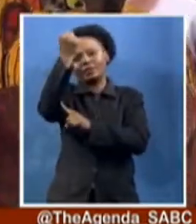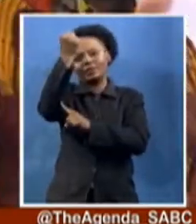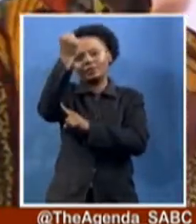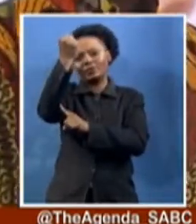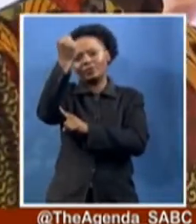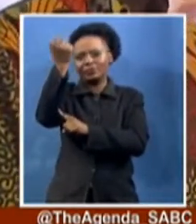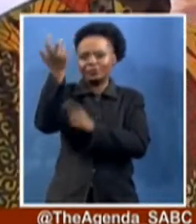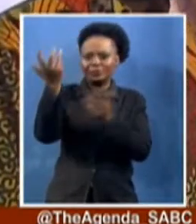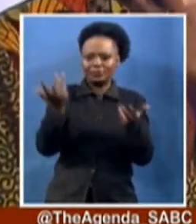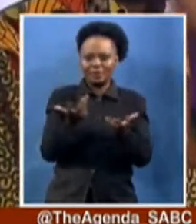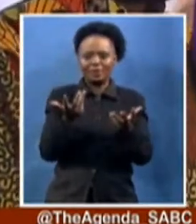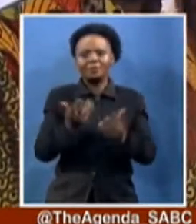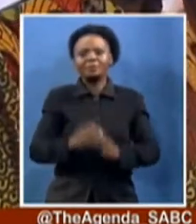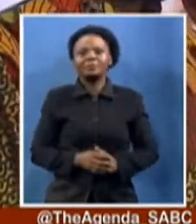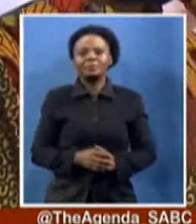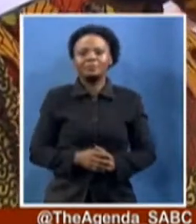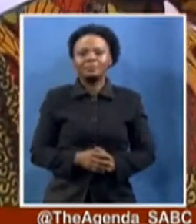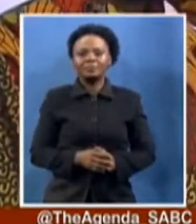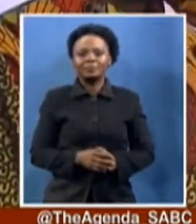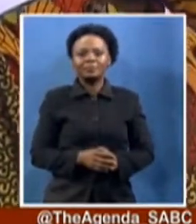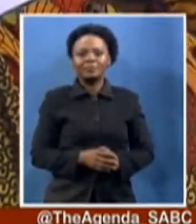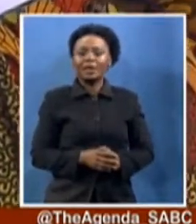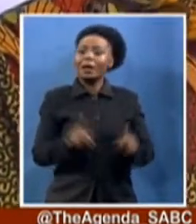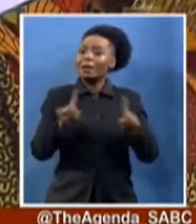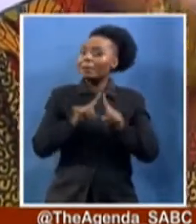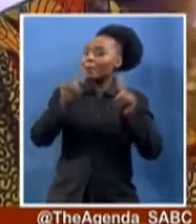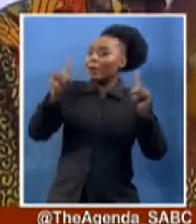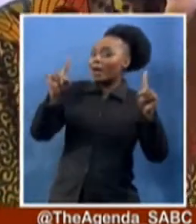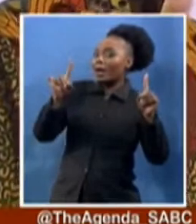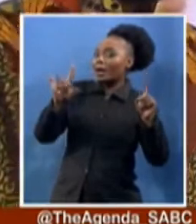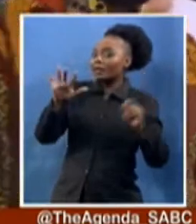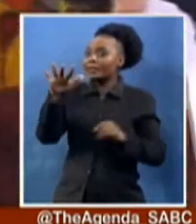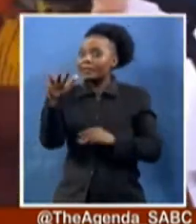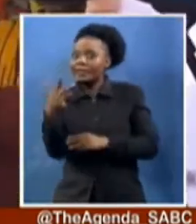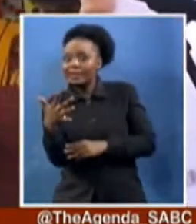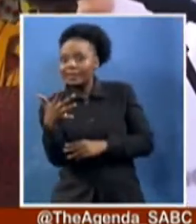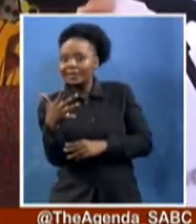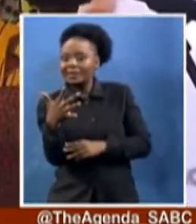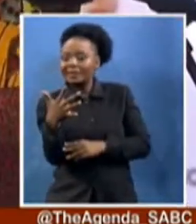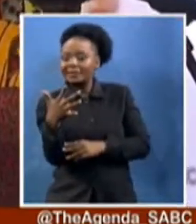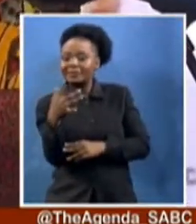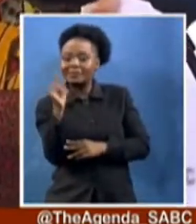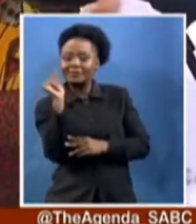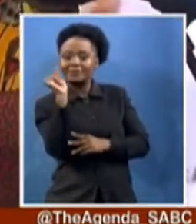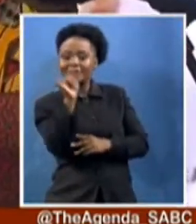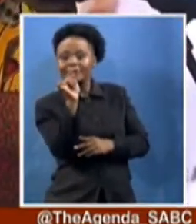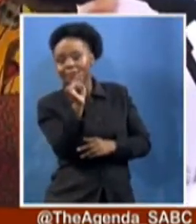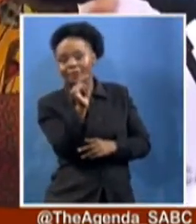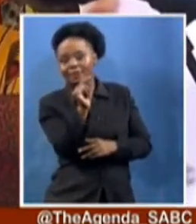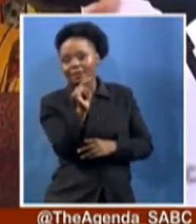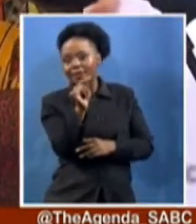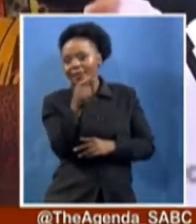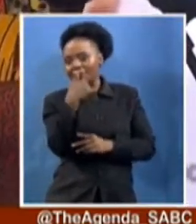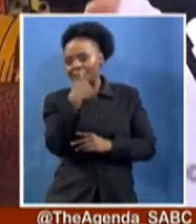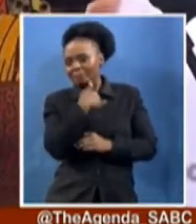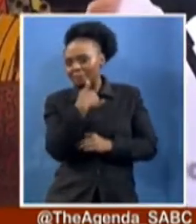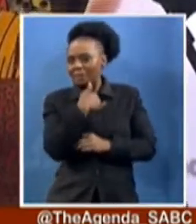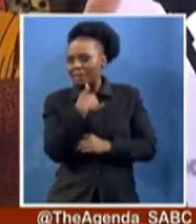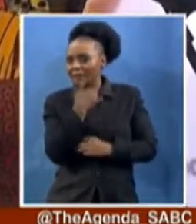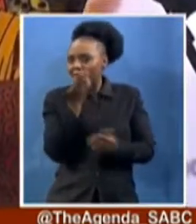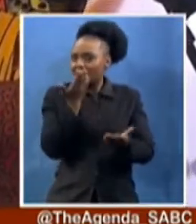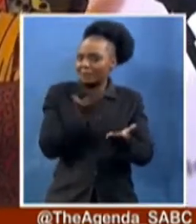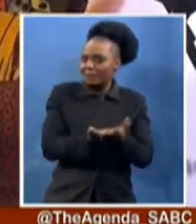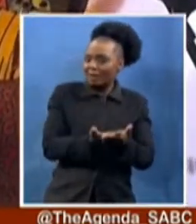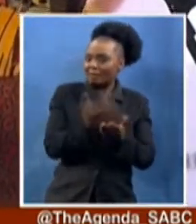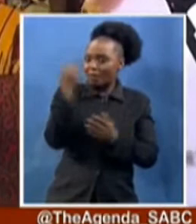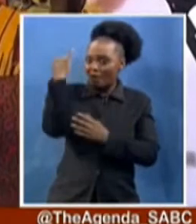But if needs be, that is the idea of